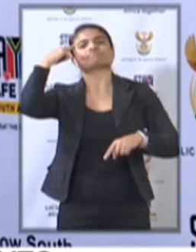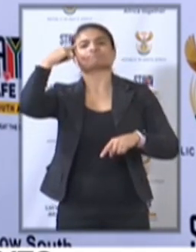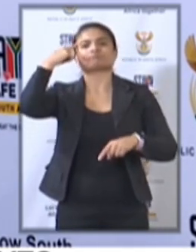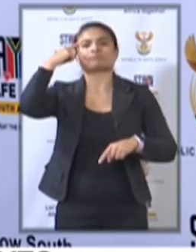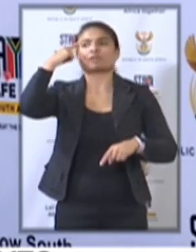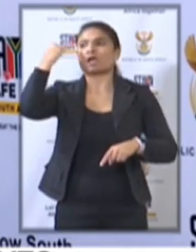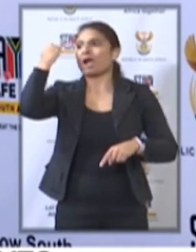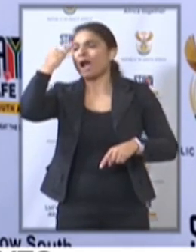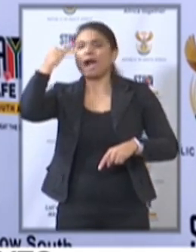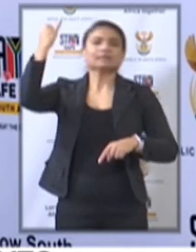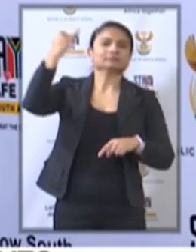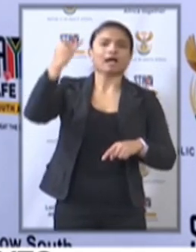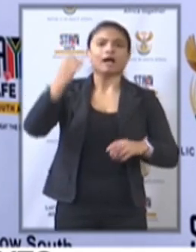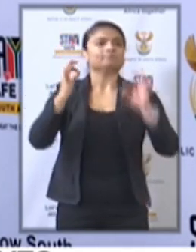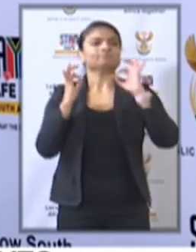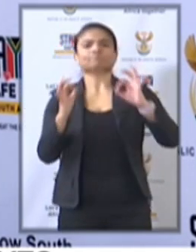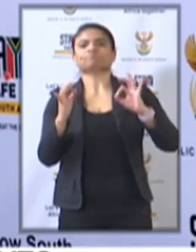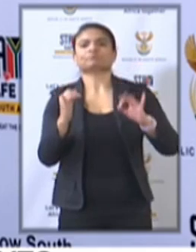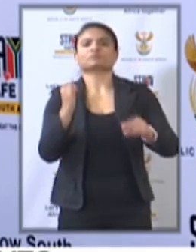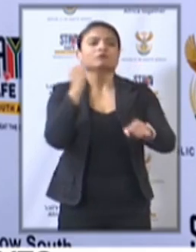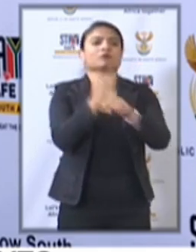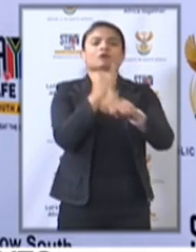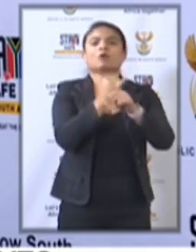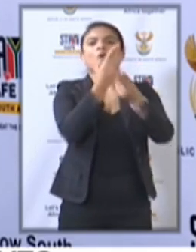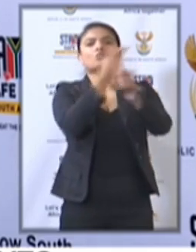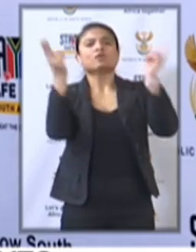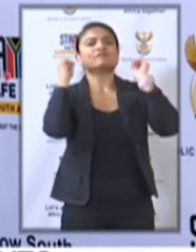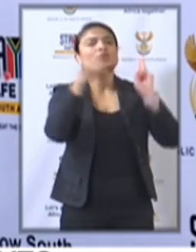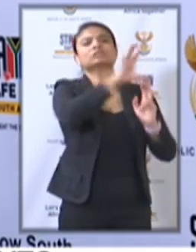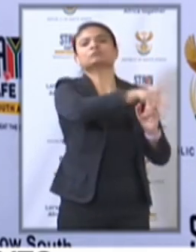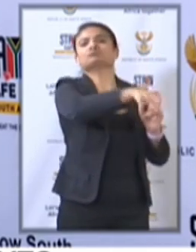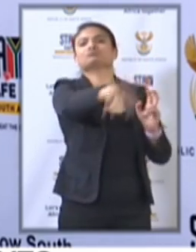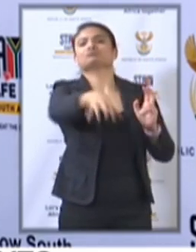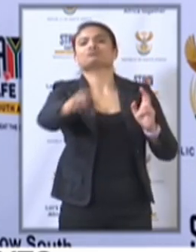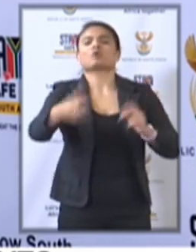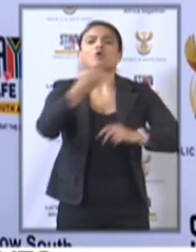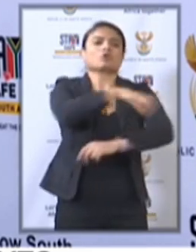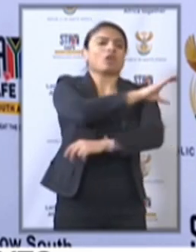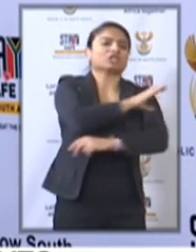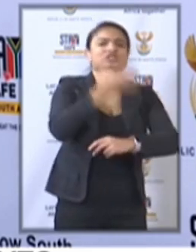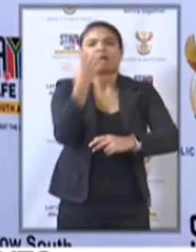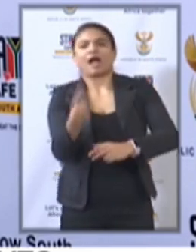of making our institutions not to have classes.